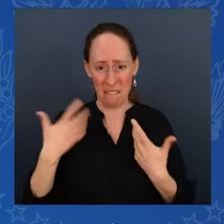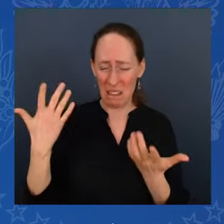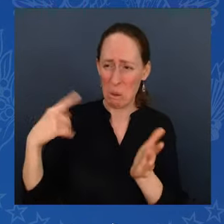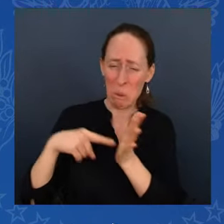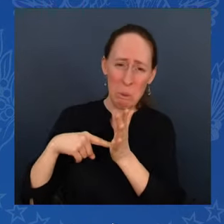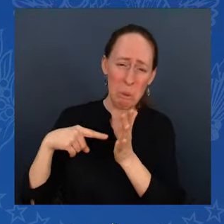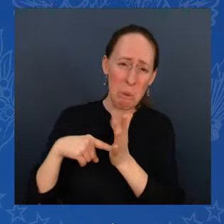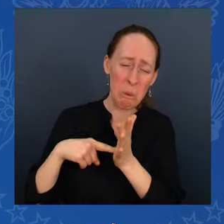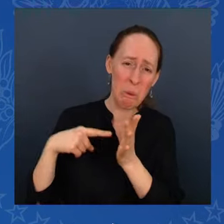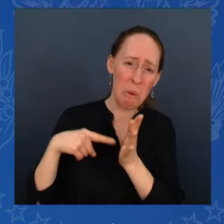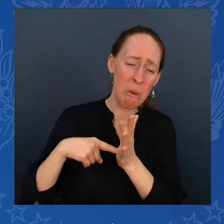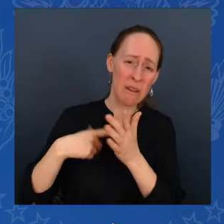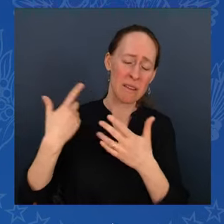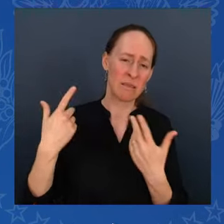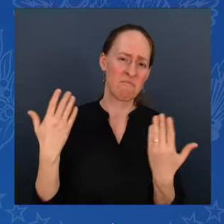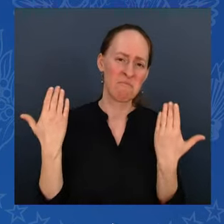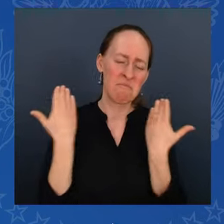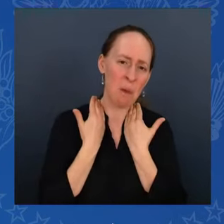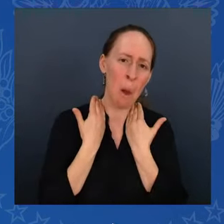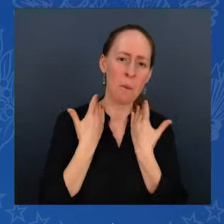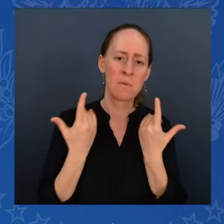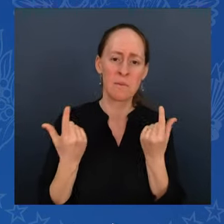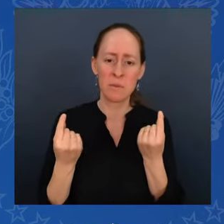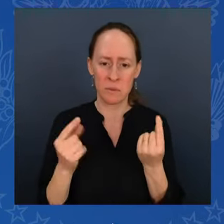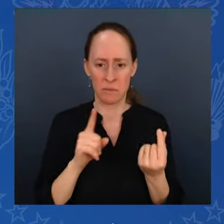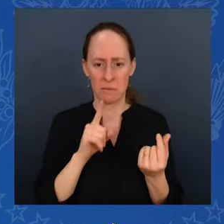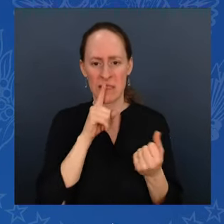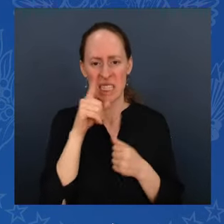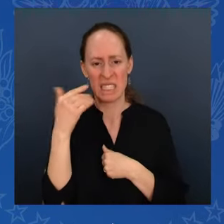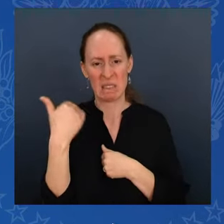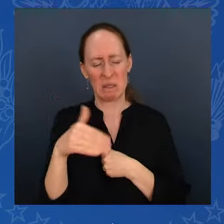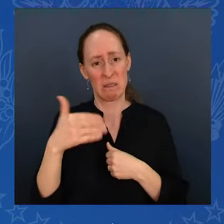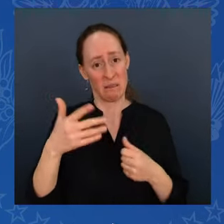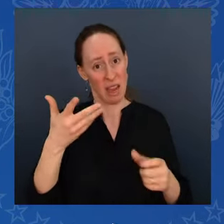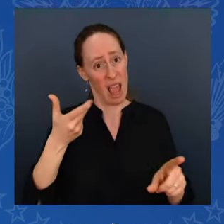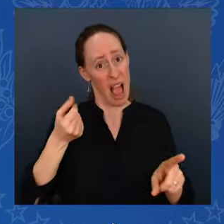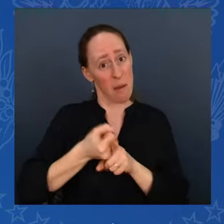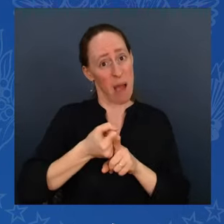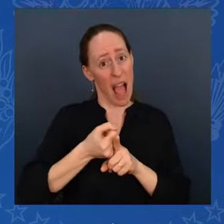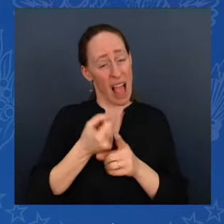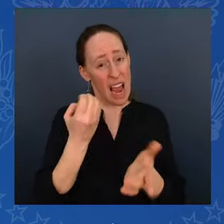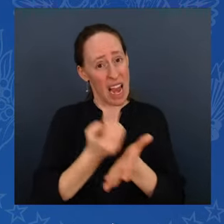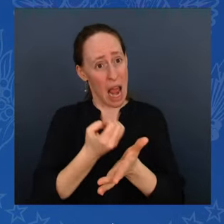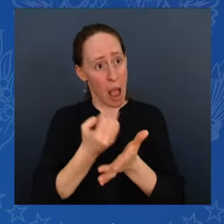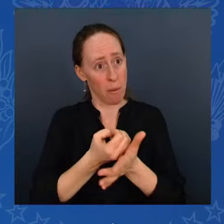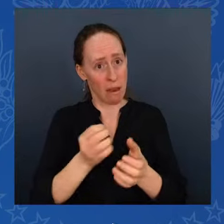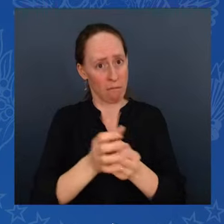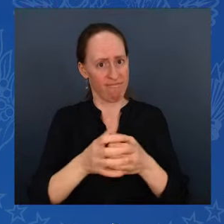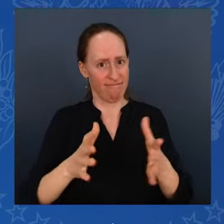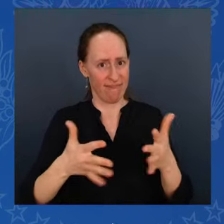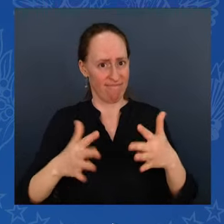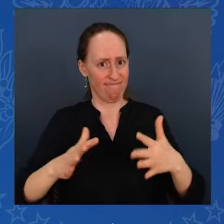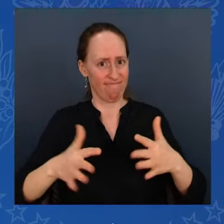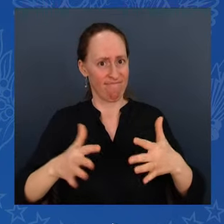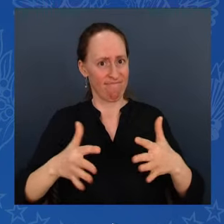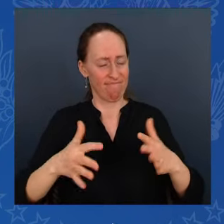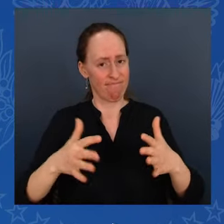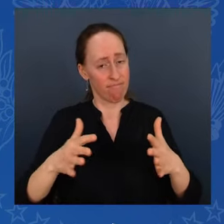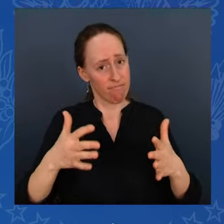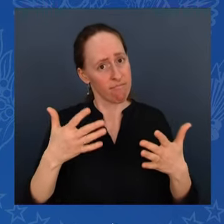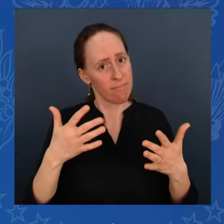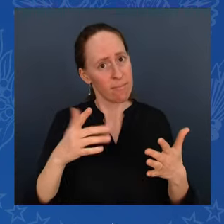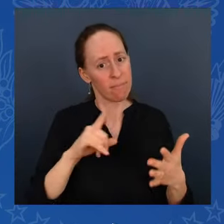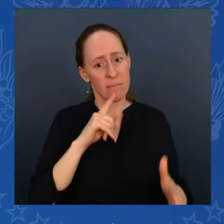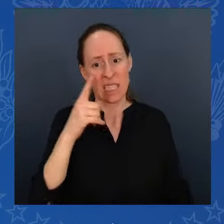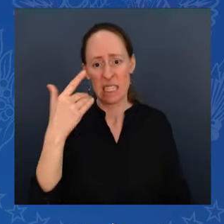them. It's a drag on our local economies. It's a drag on, no, it really is. It's a drag on the economies. When you can't afford to buy a